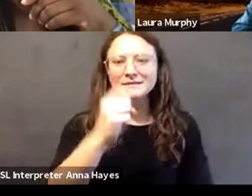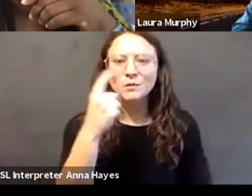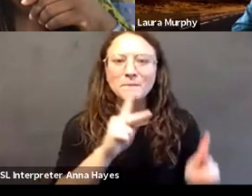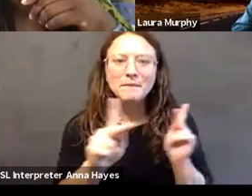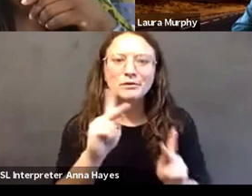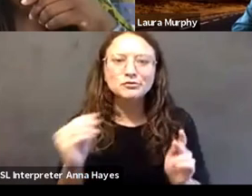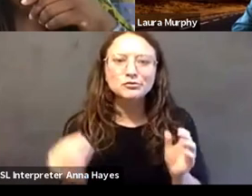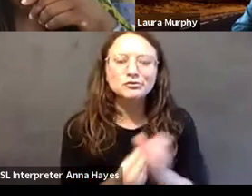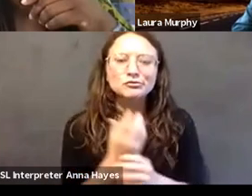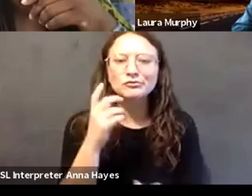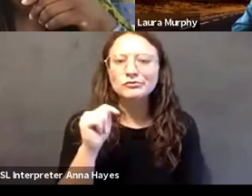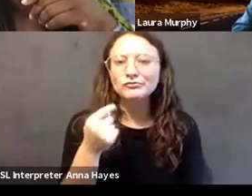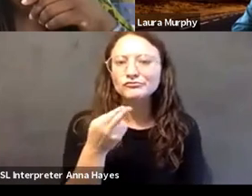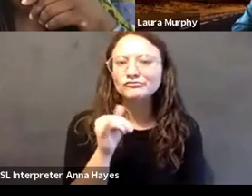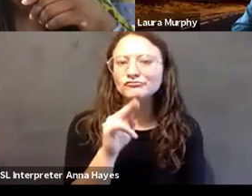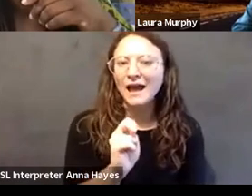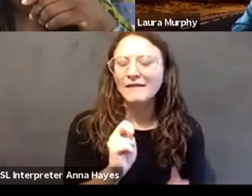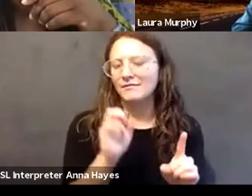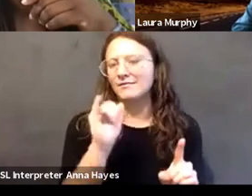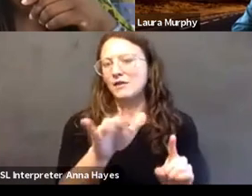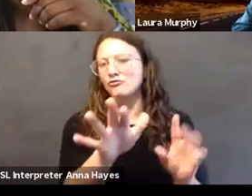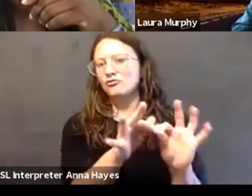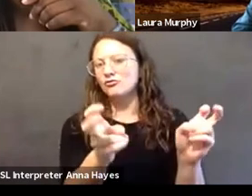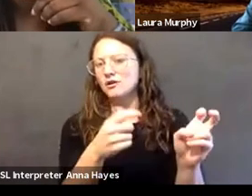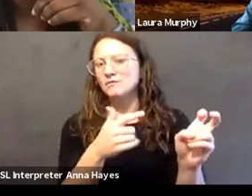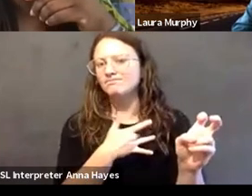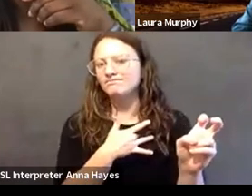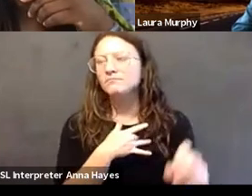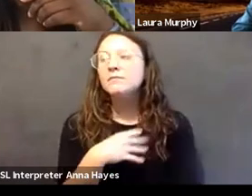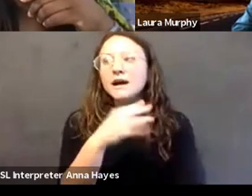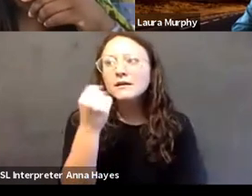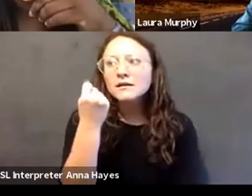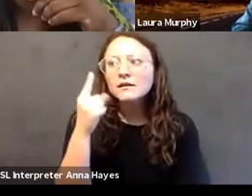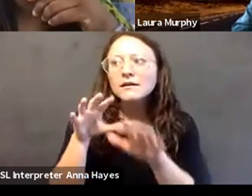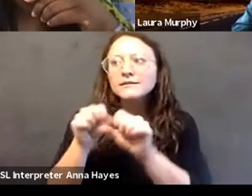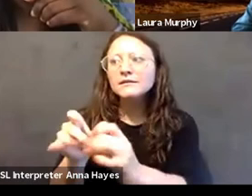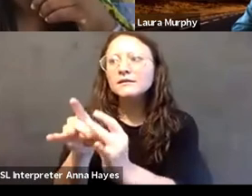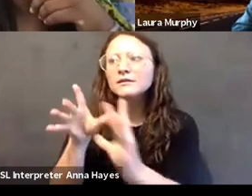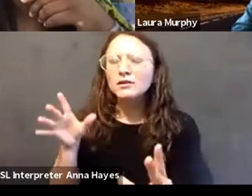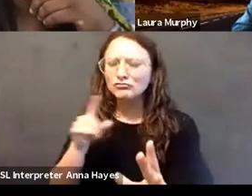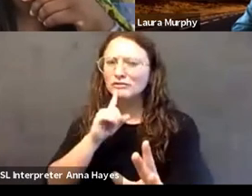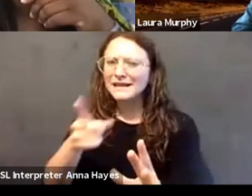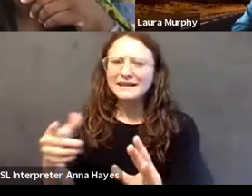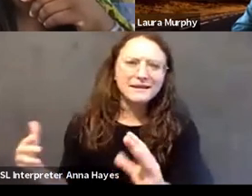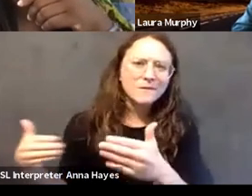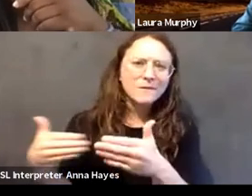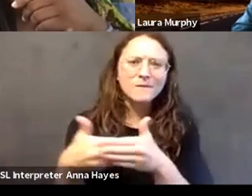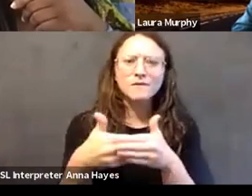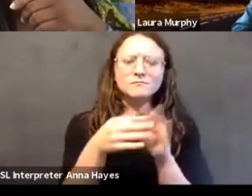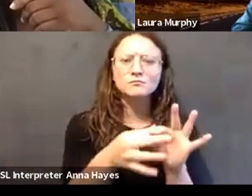really interesting is that decoloniality is so closely tied to positionality. So, you